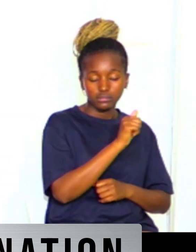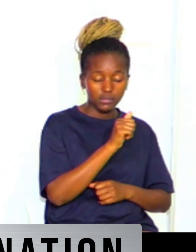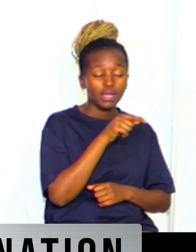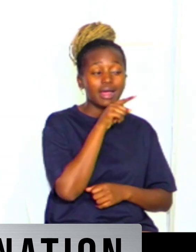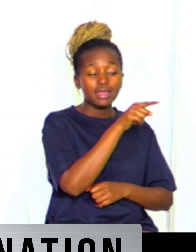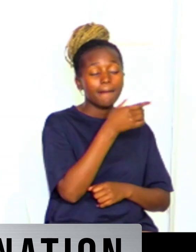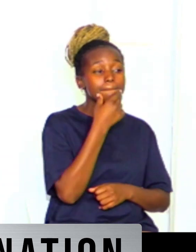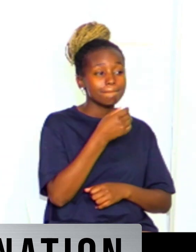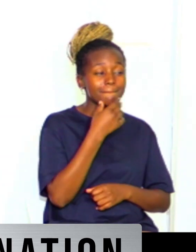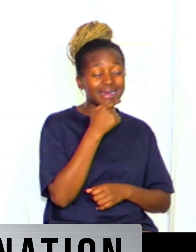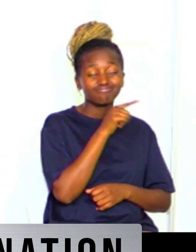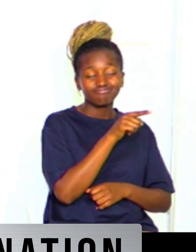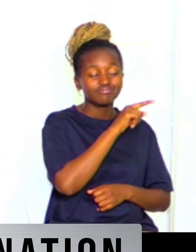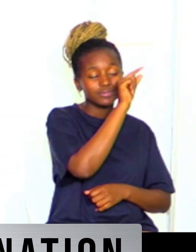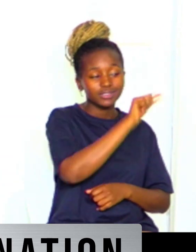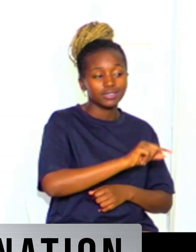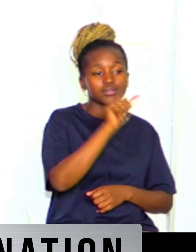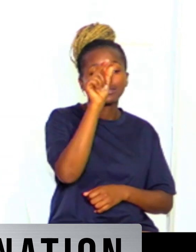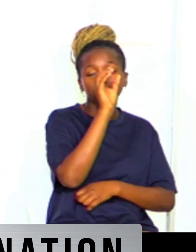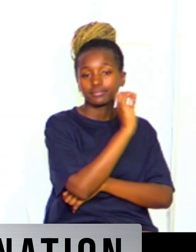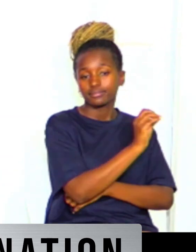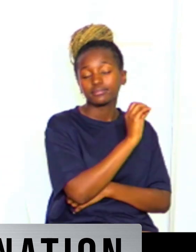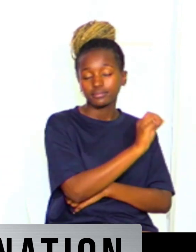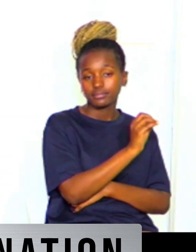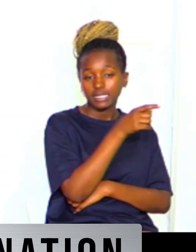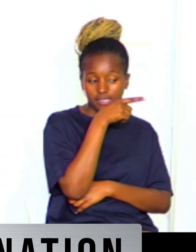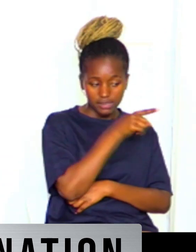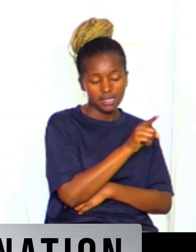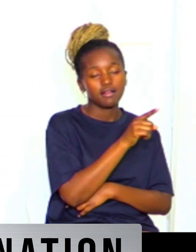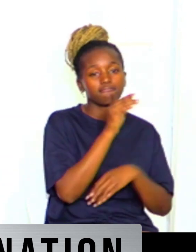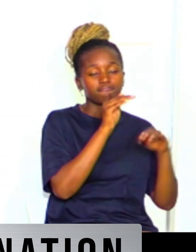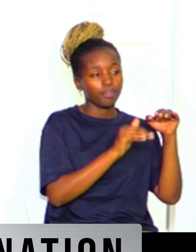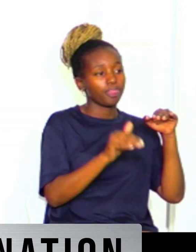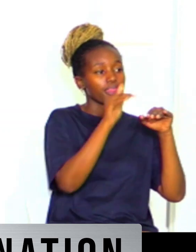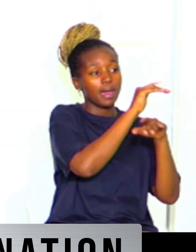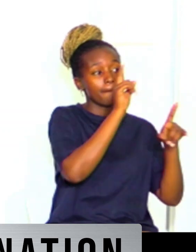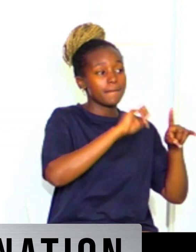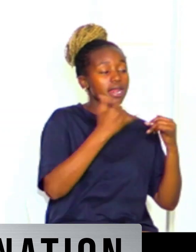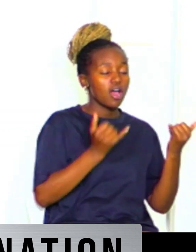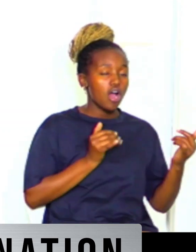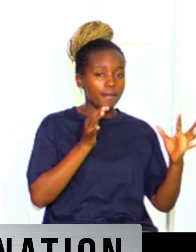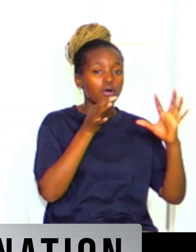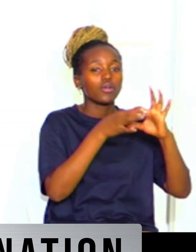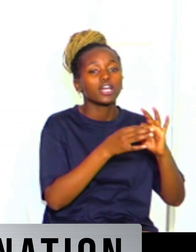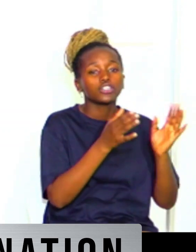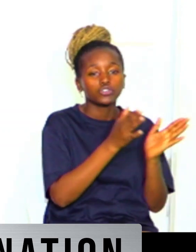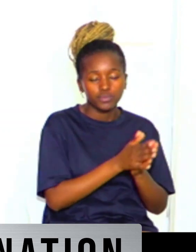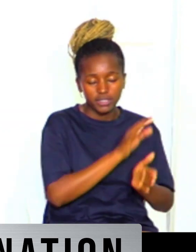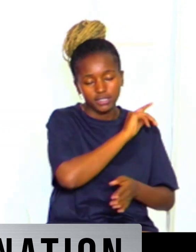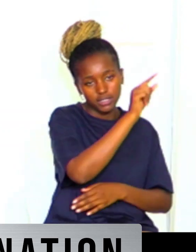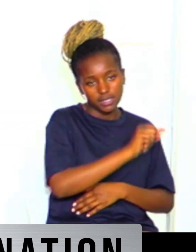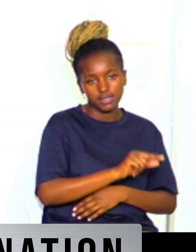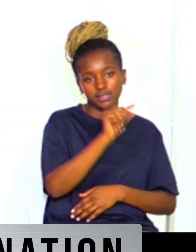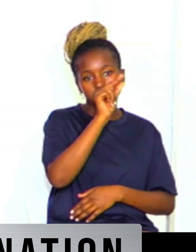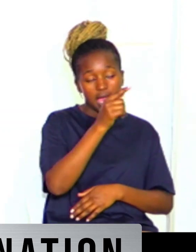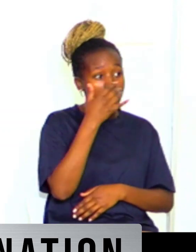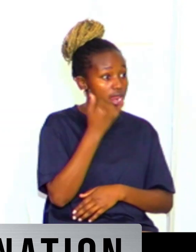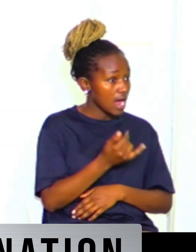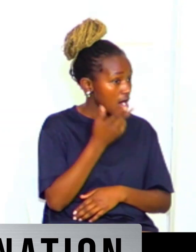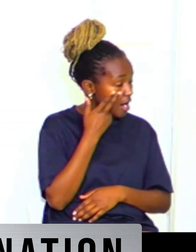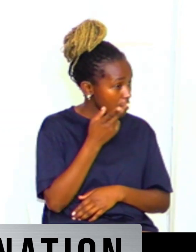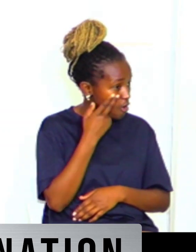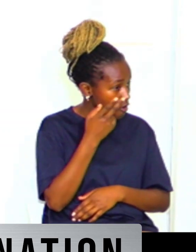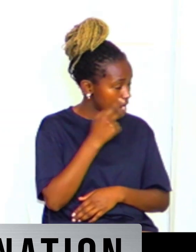Peter Salasya'S is not a Gen Z. That is a millennial. Okay. He's just diving on Gen Z's flow. When you say Gen Zs